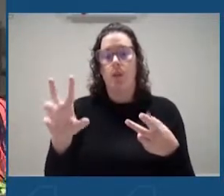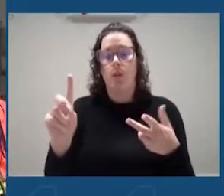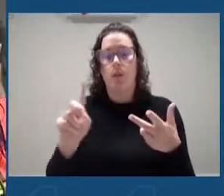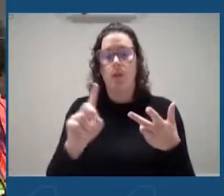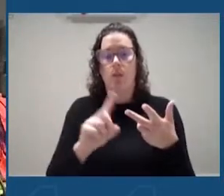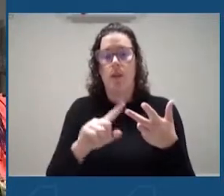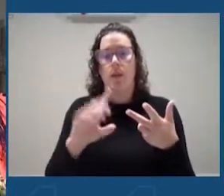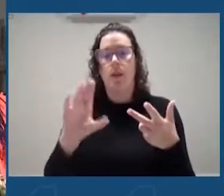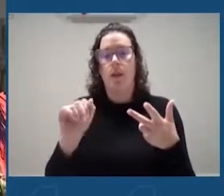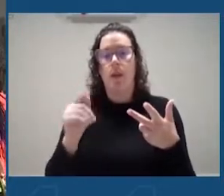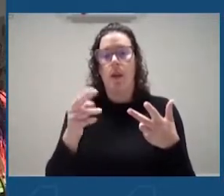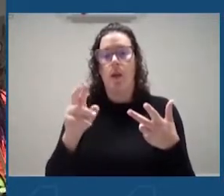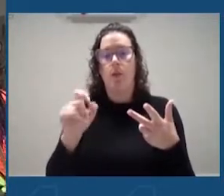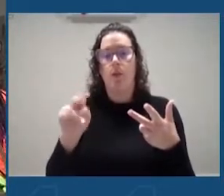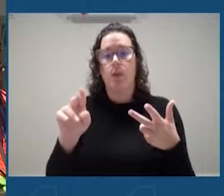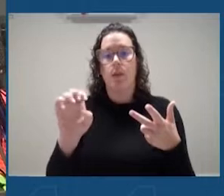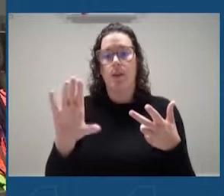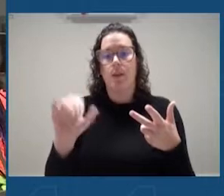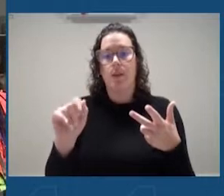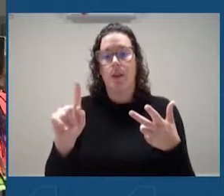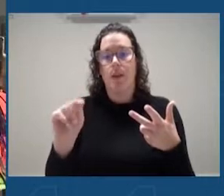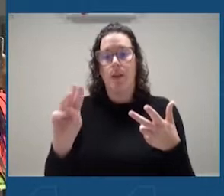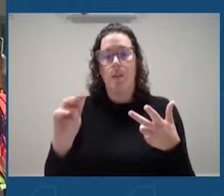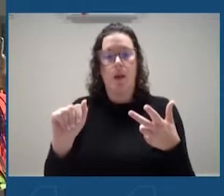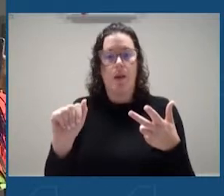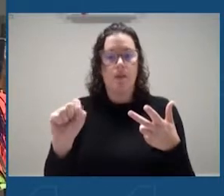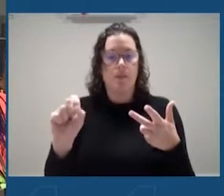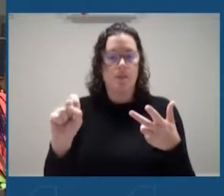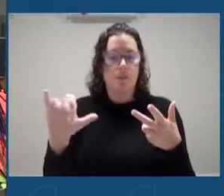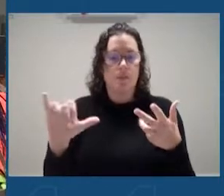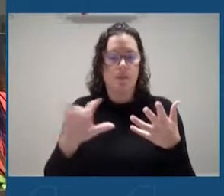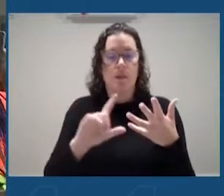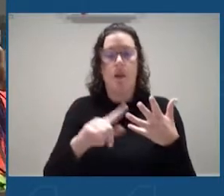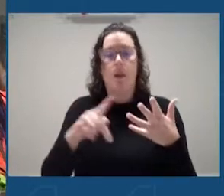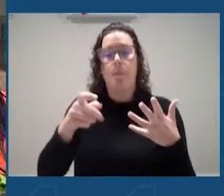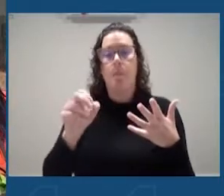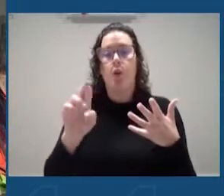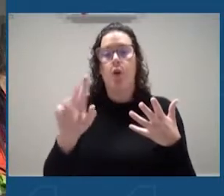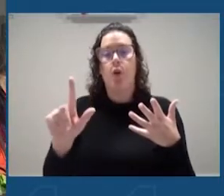Catherine Cat Massey, Pearl Young,